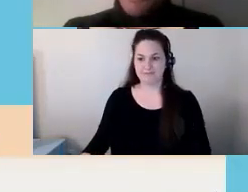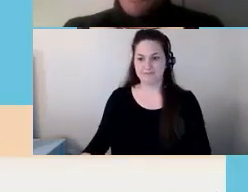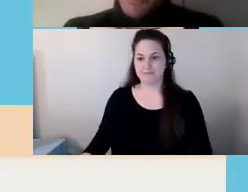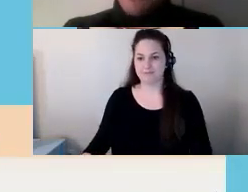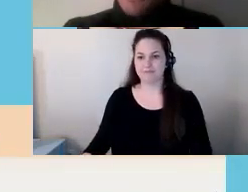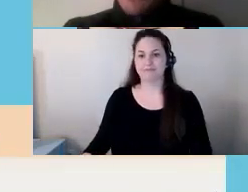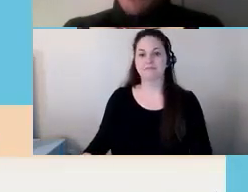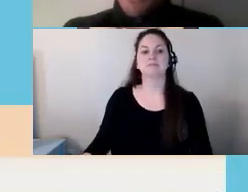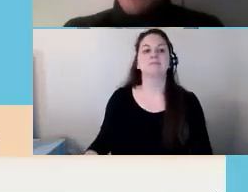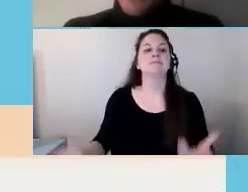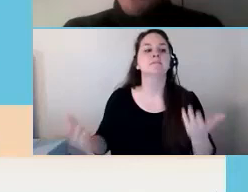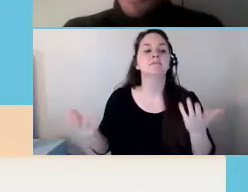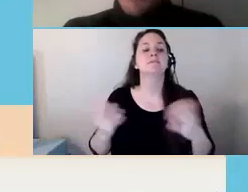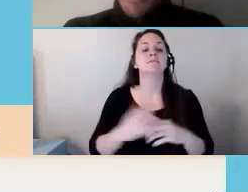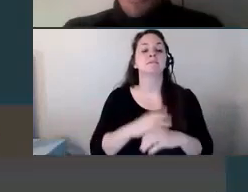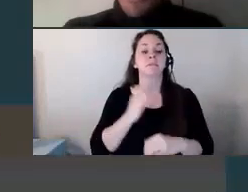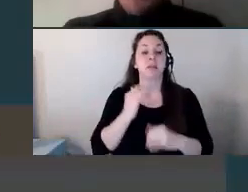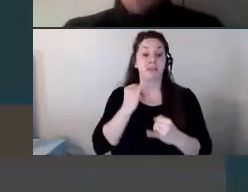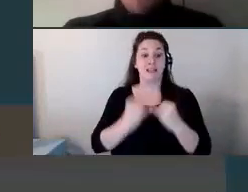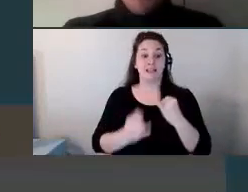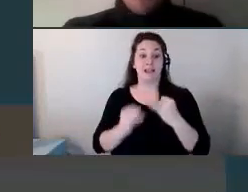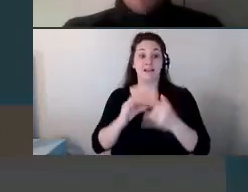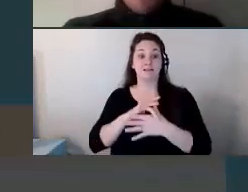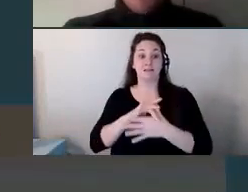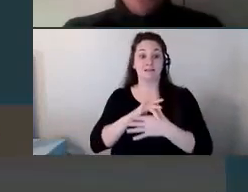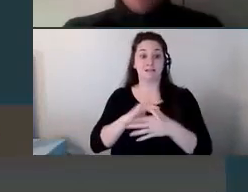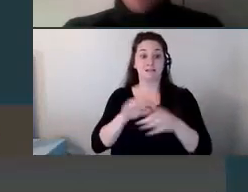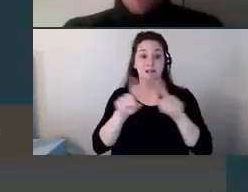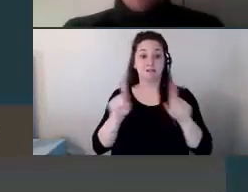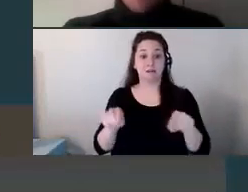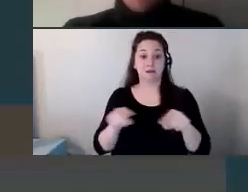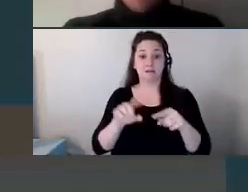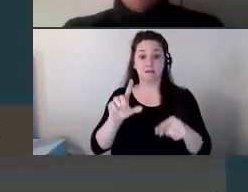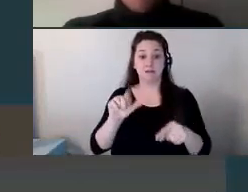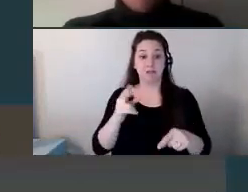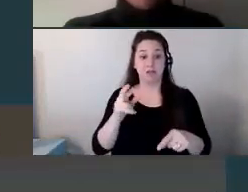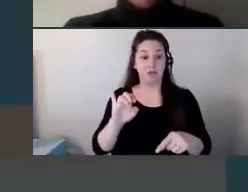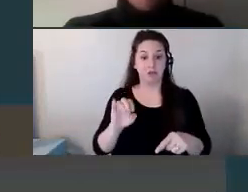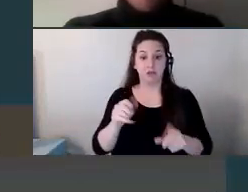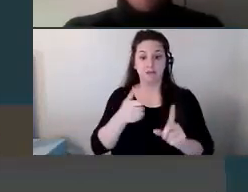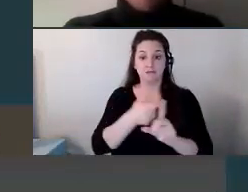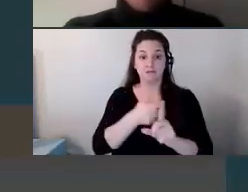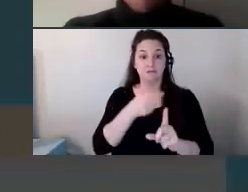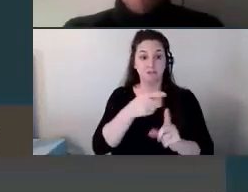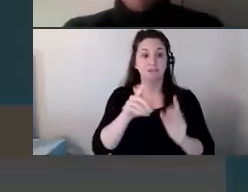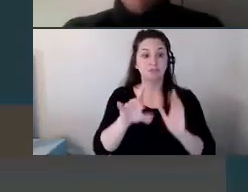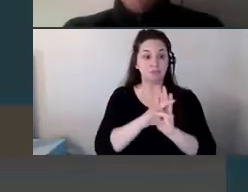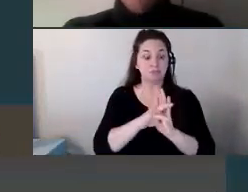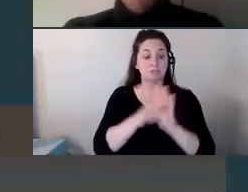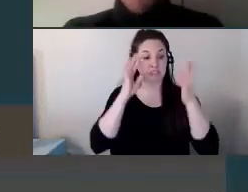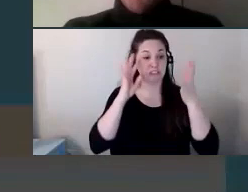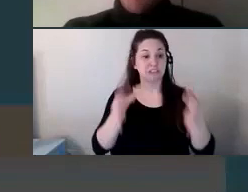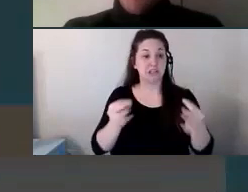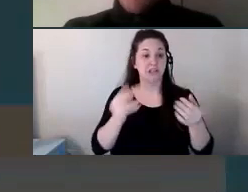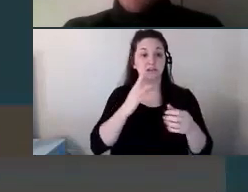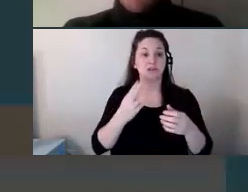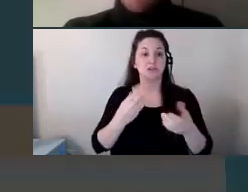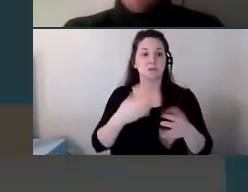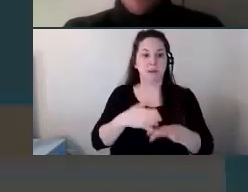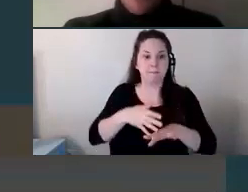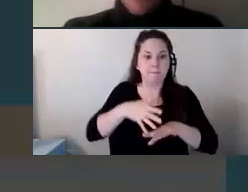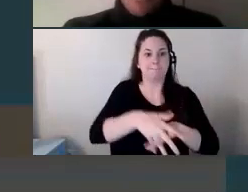Now, looking at the last content box here, Lori has elected to embed more YouTube